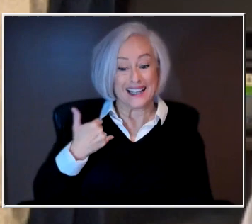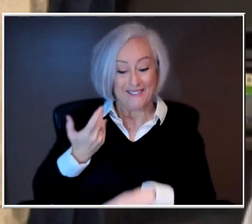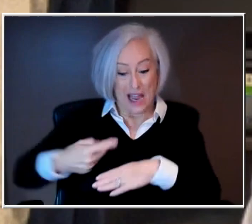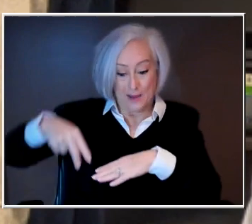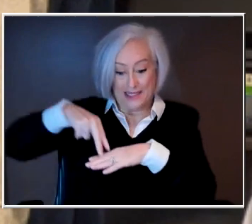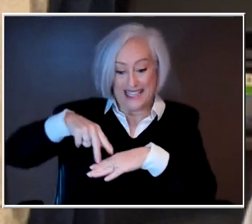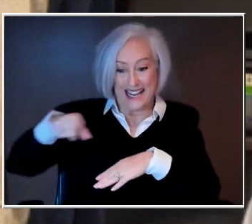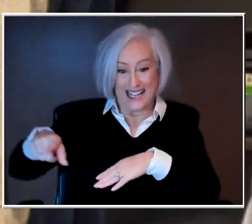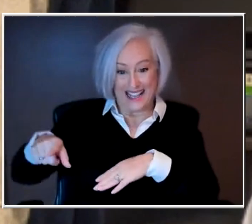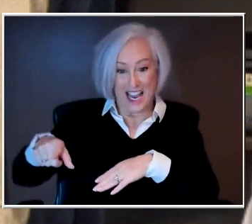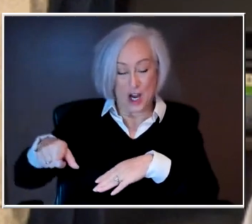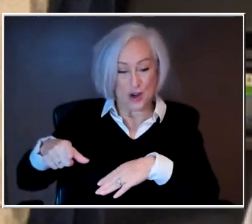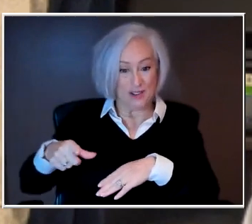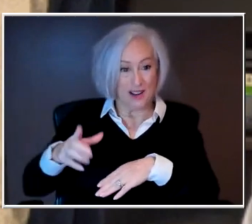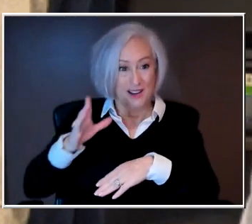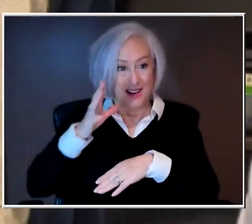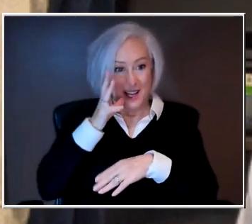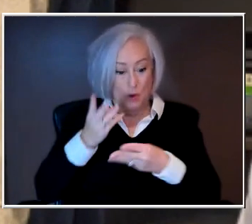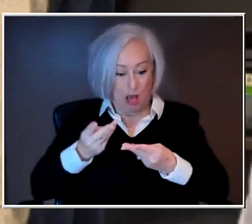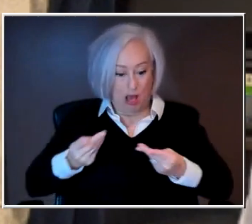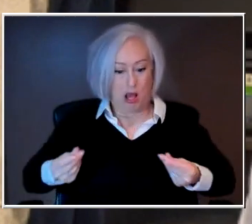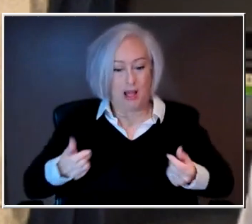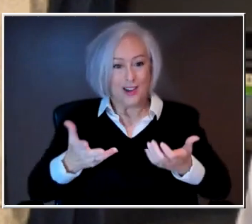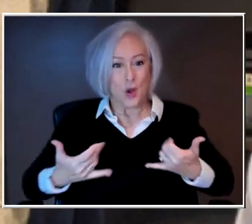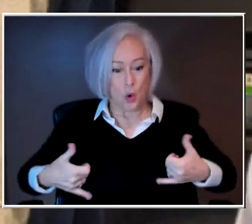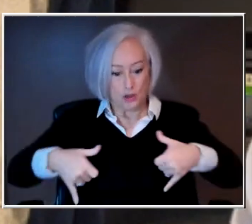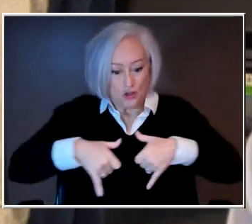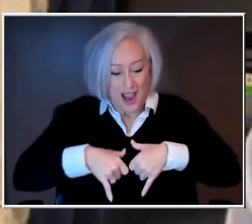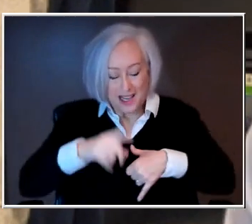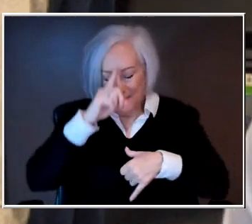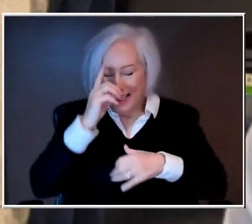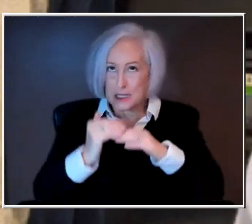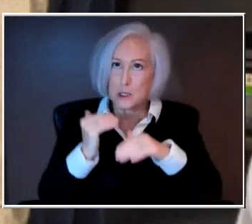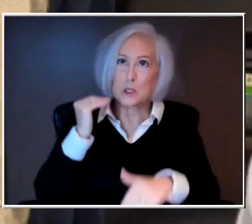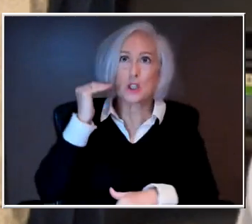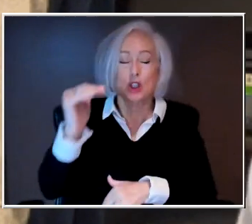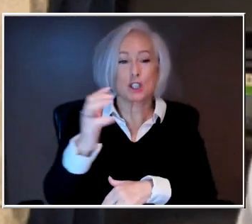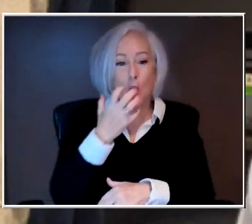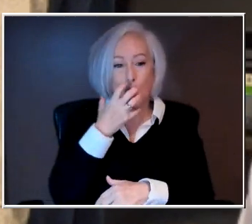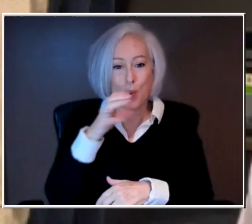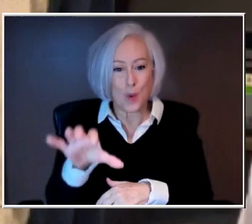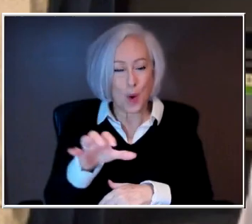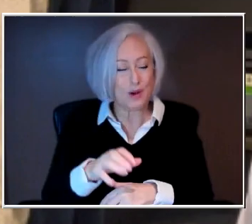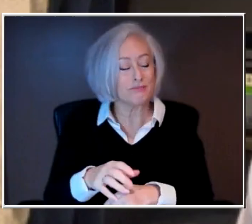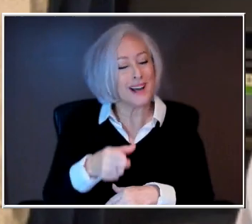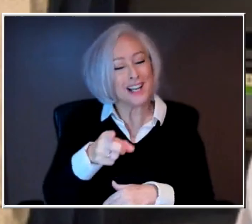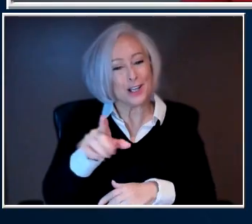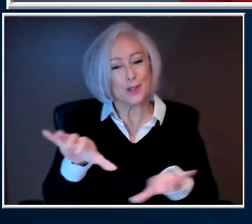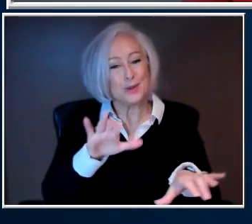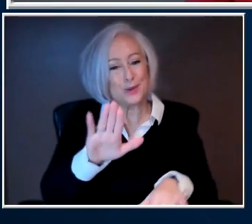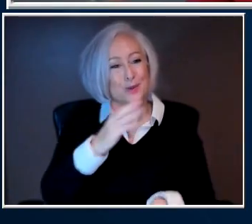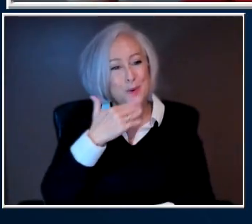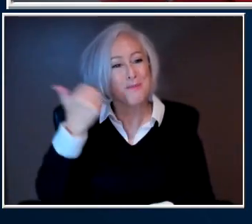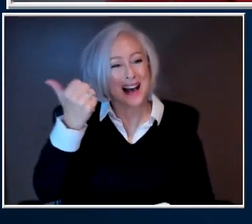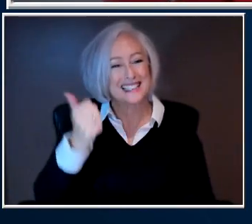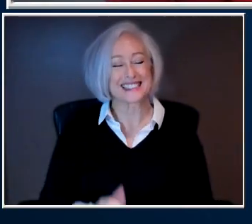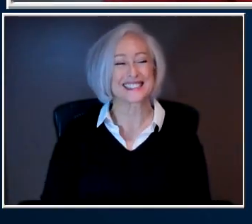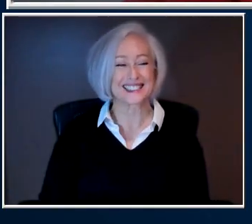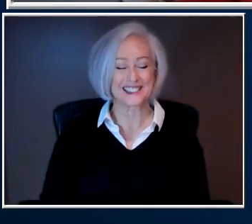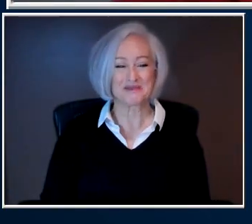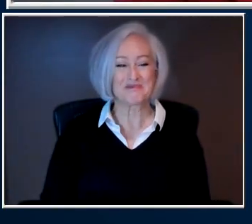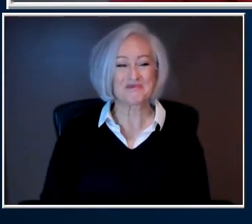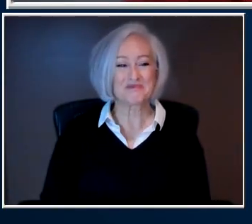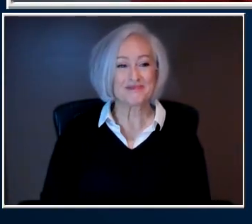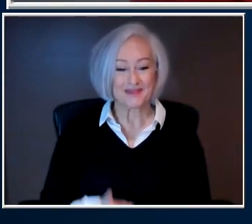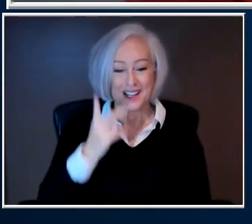kind of melt your jacket a little bit. And you try to do your best. Right. Yeah. You see Mahomes